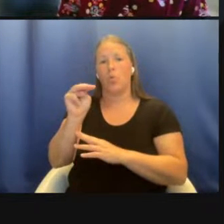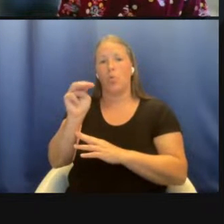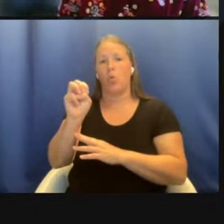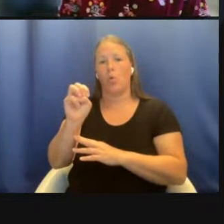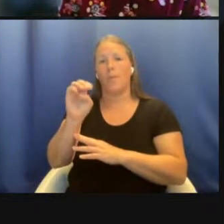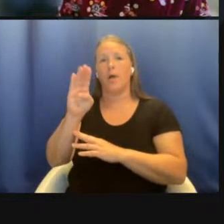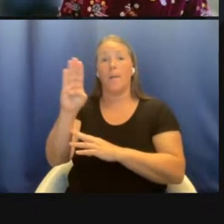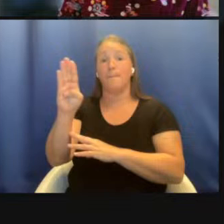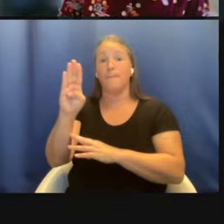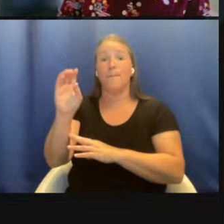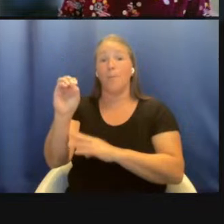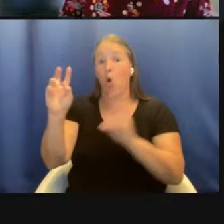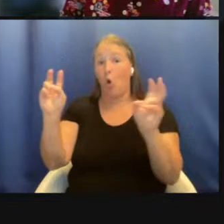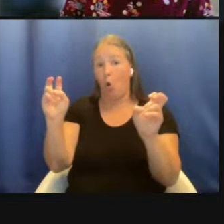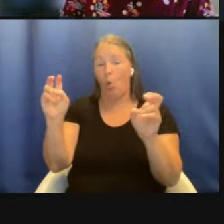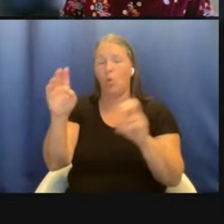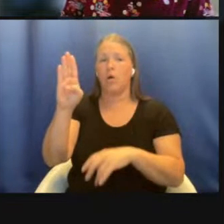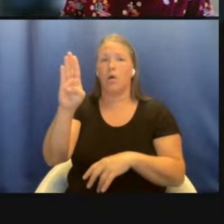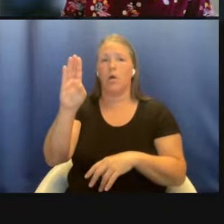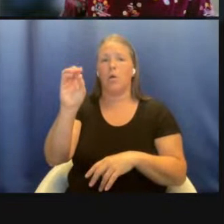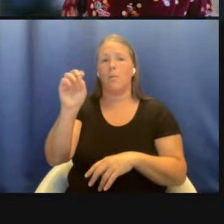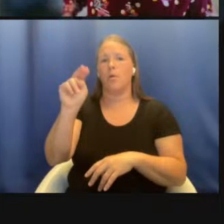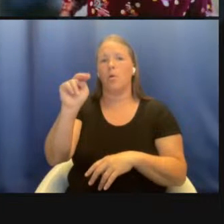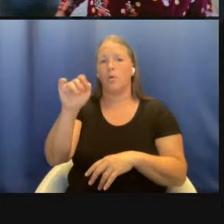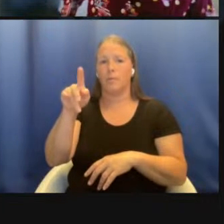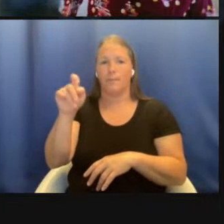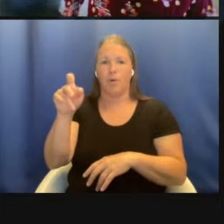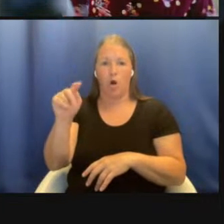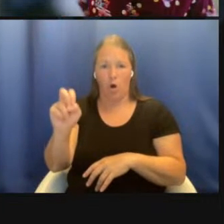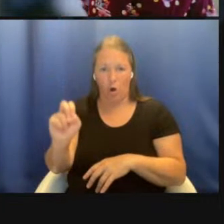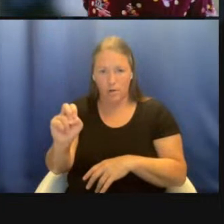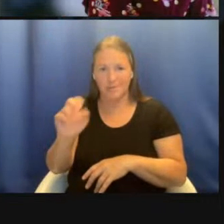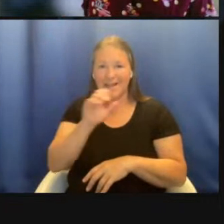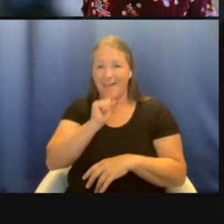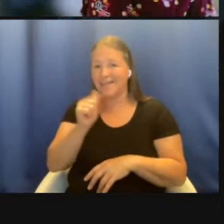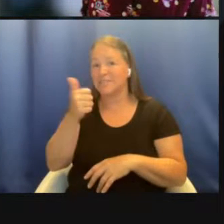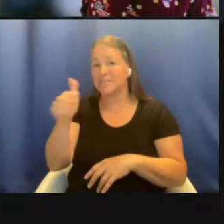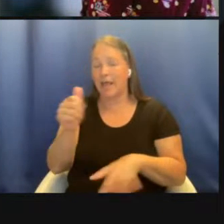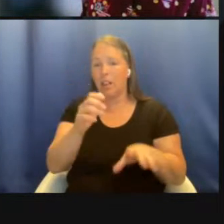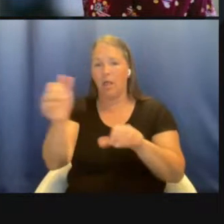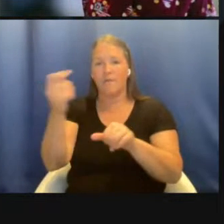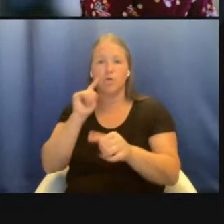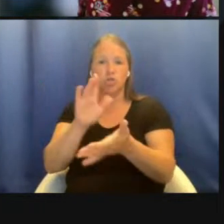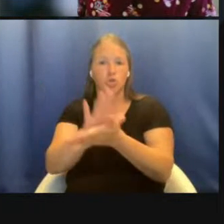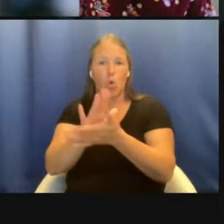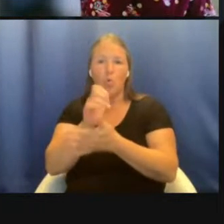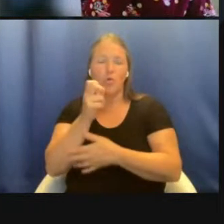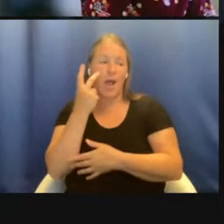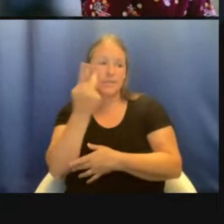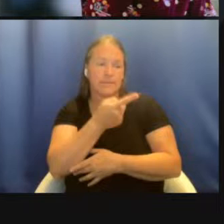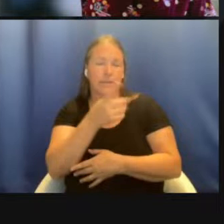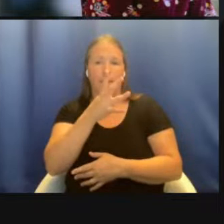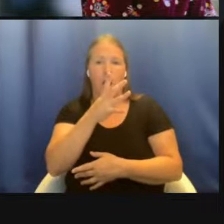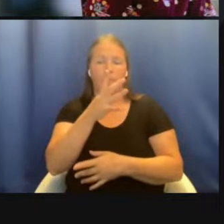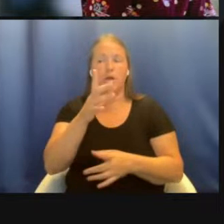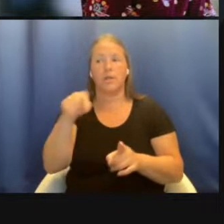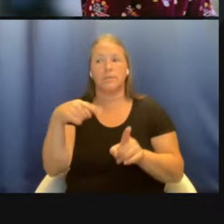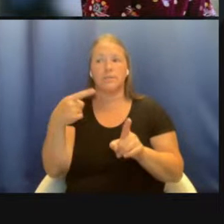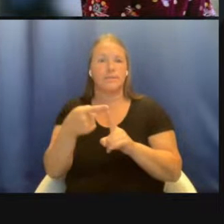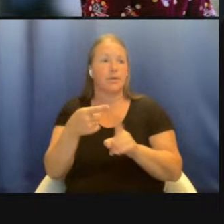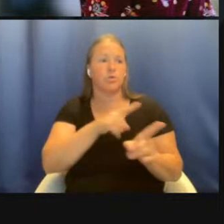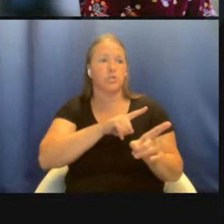old. He's away at school. He has not seen his mother before she takes her first trip to Europe. And he writes to her, I quote, "Do